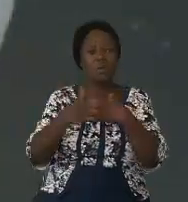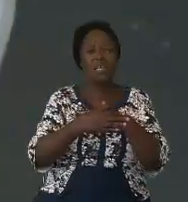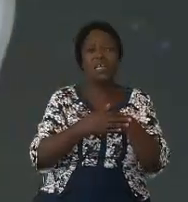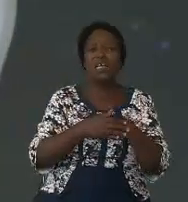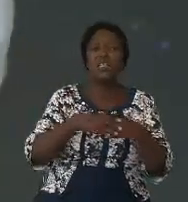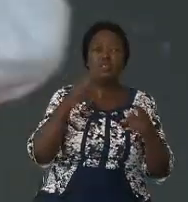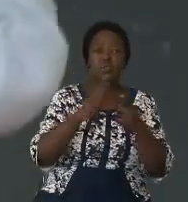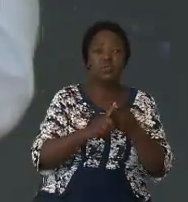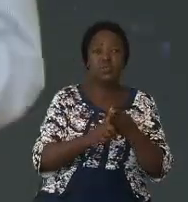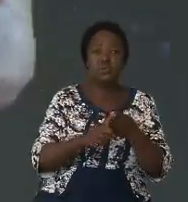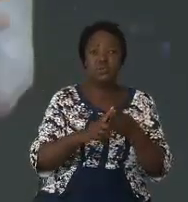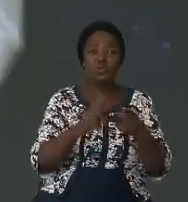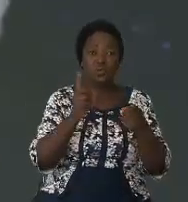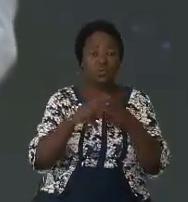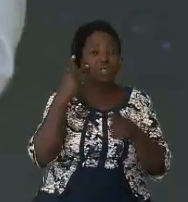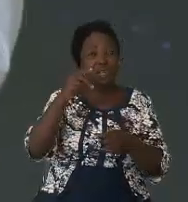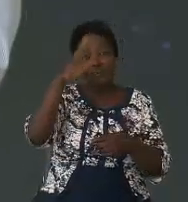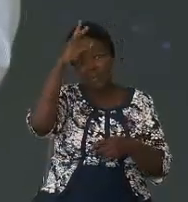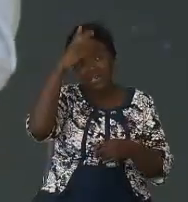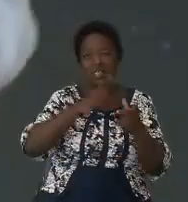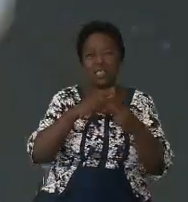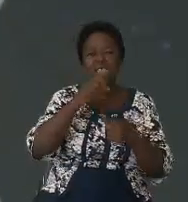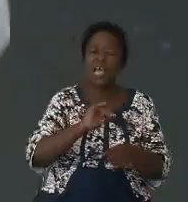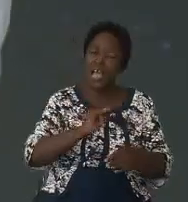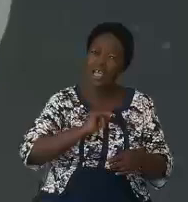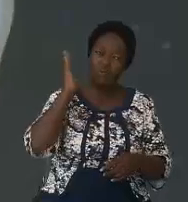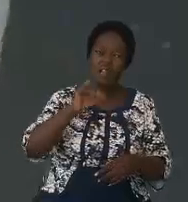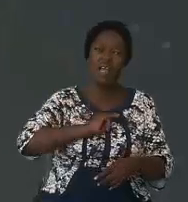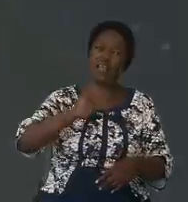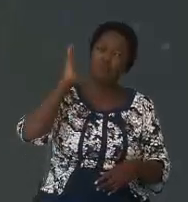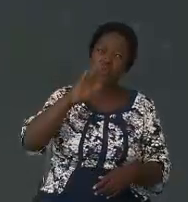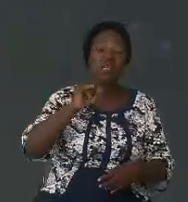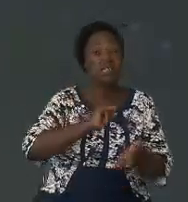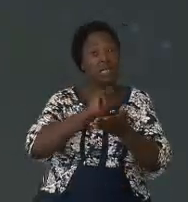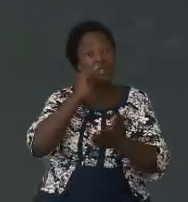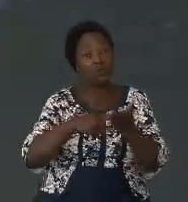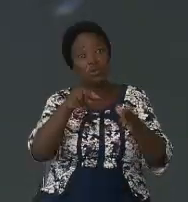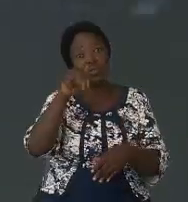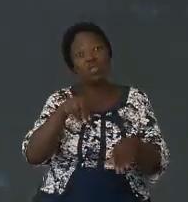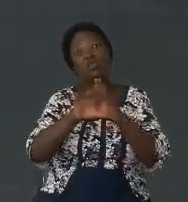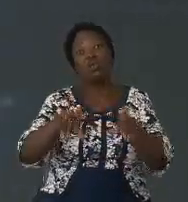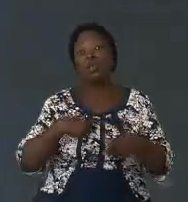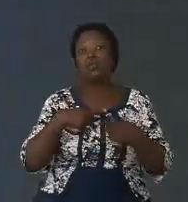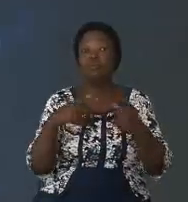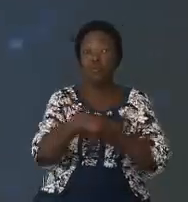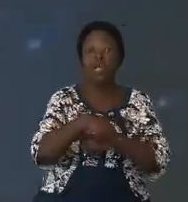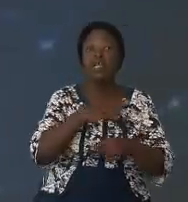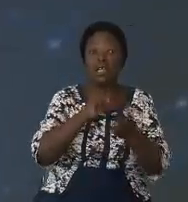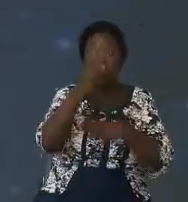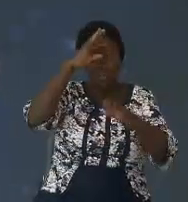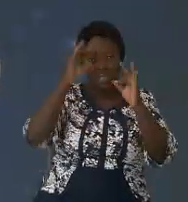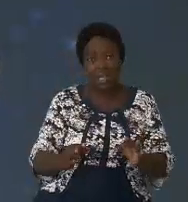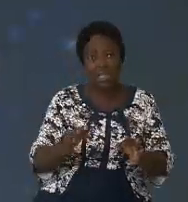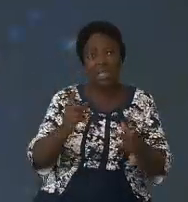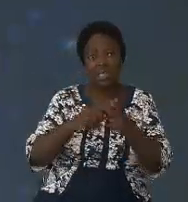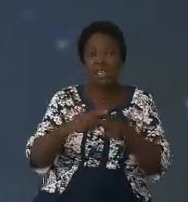the condemnation. He was going back in tatters. He was going back poor. But he said, I will. I will. That's what